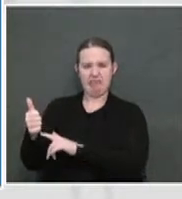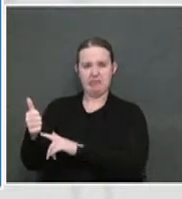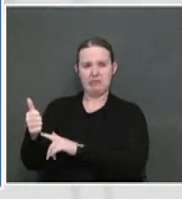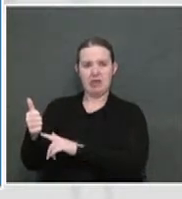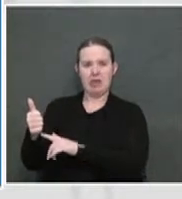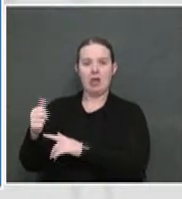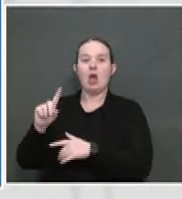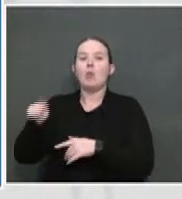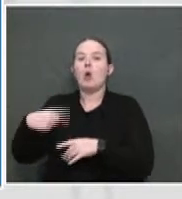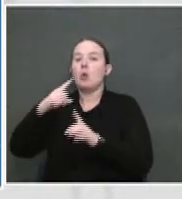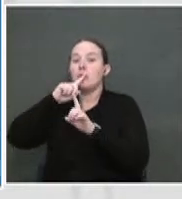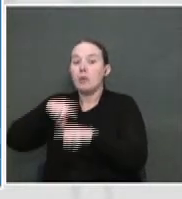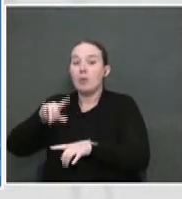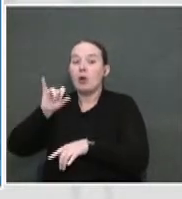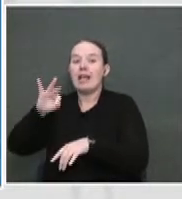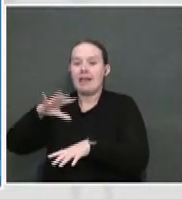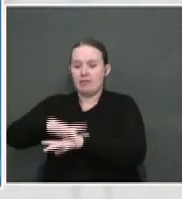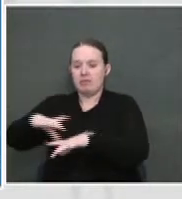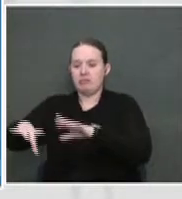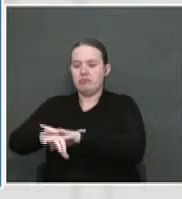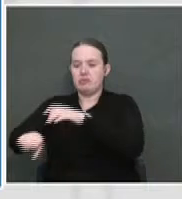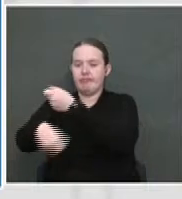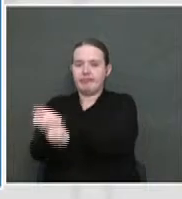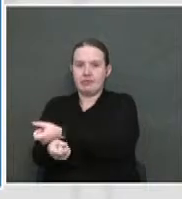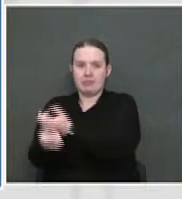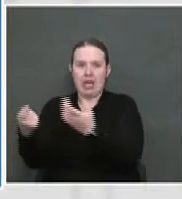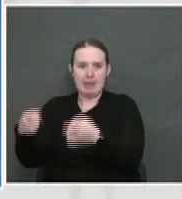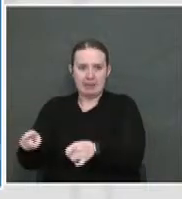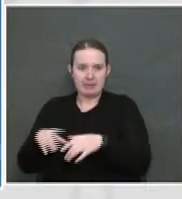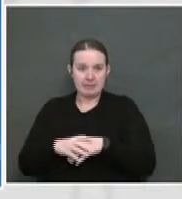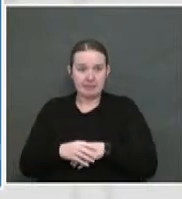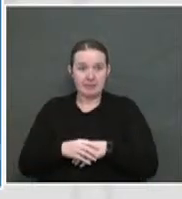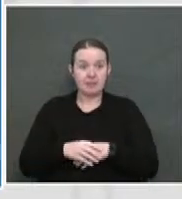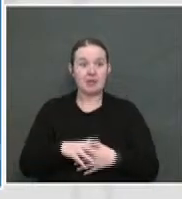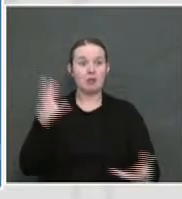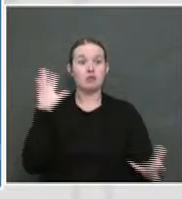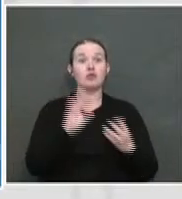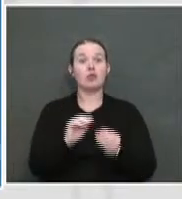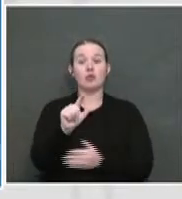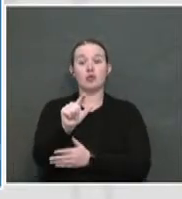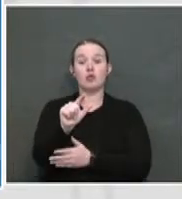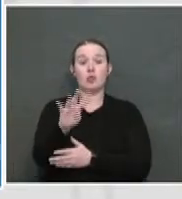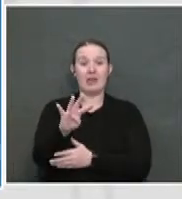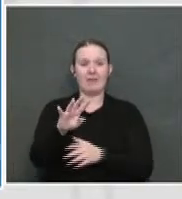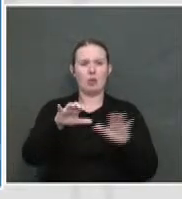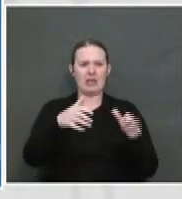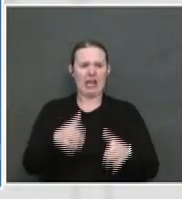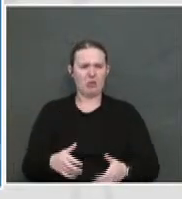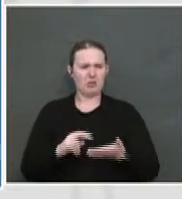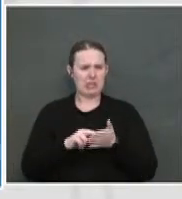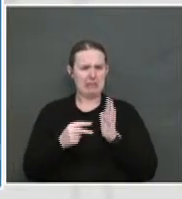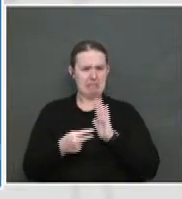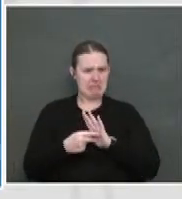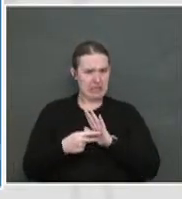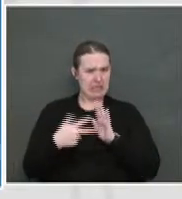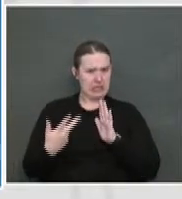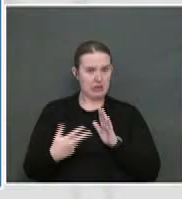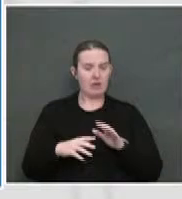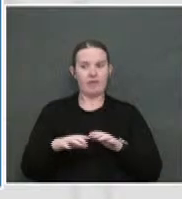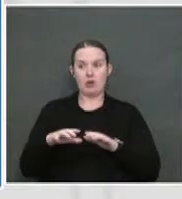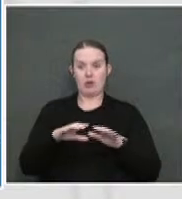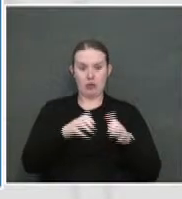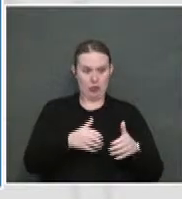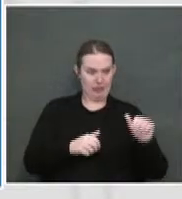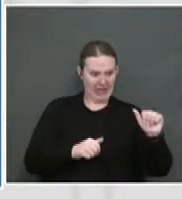they're only reported if an arrest is made. Now, what does 24 categories mean of Group